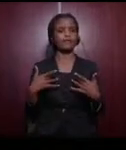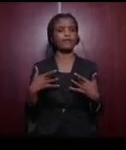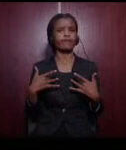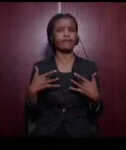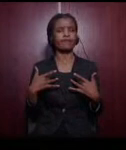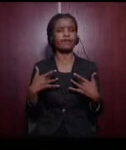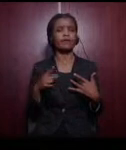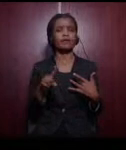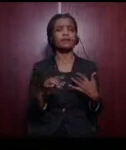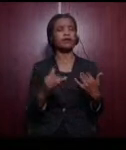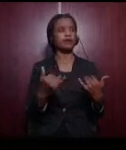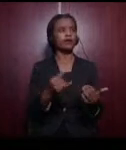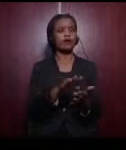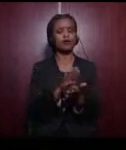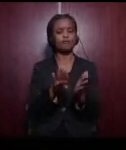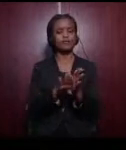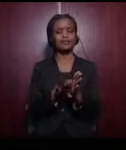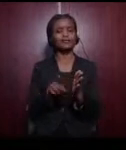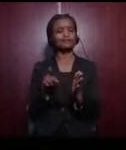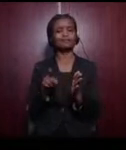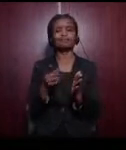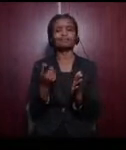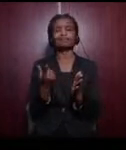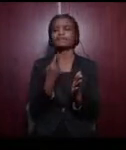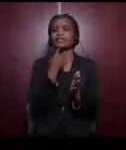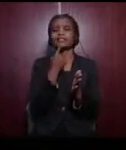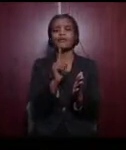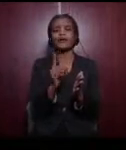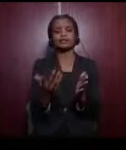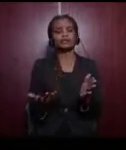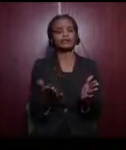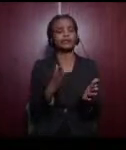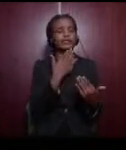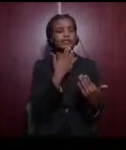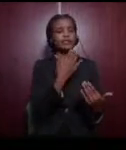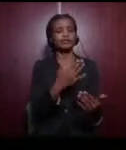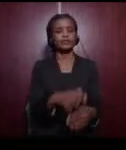does the bill respond to that? Yeah.